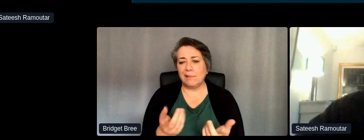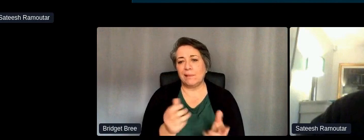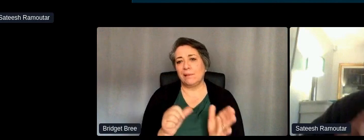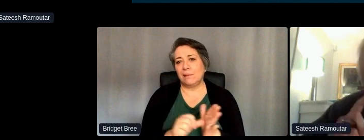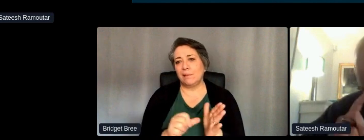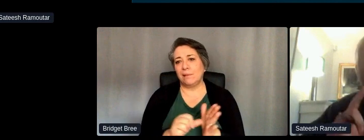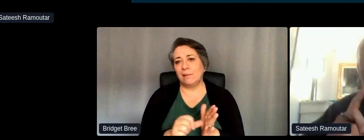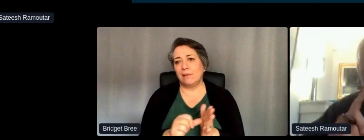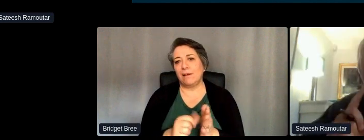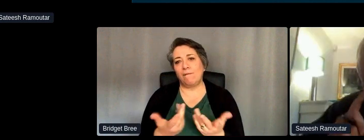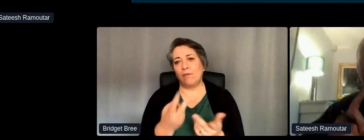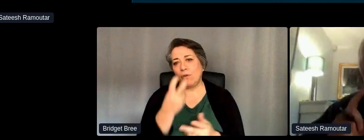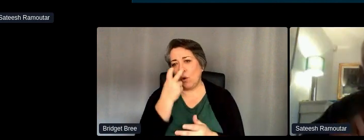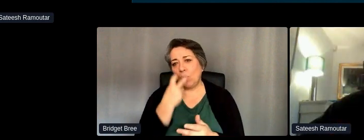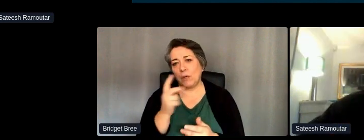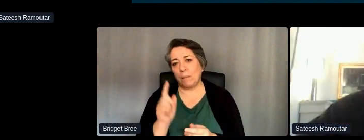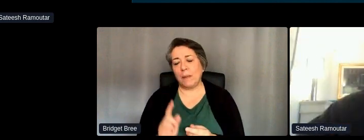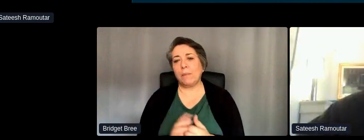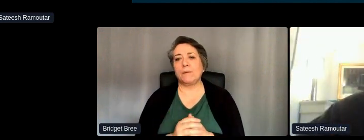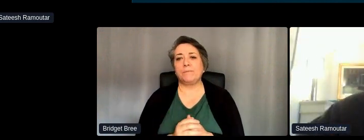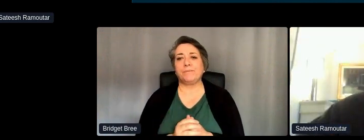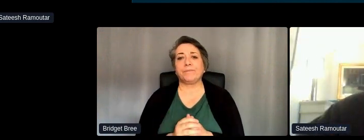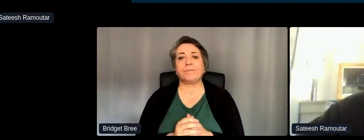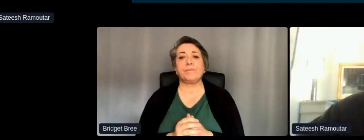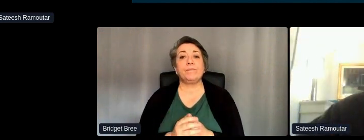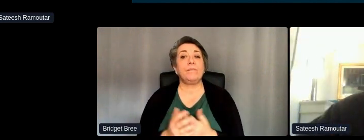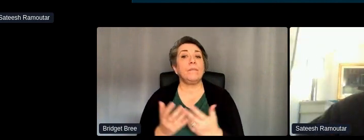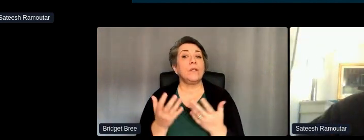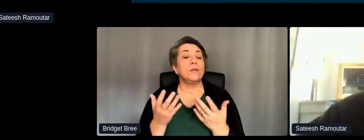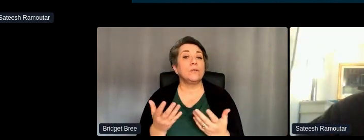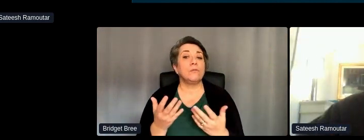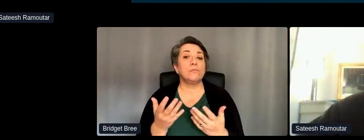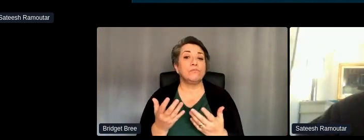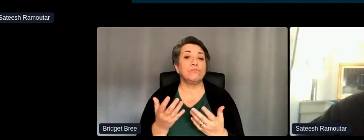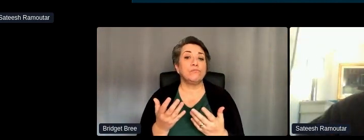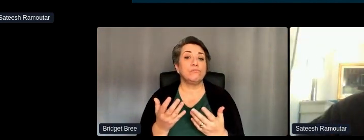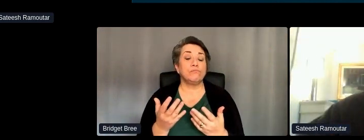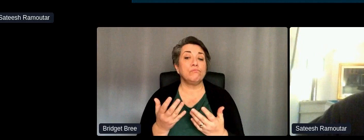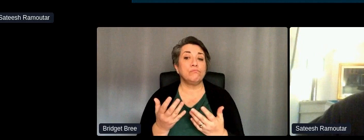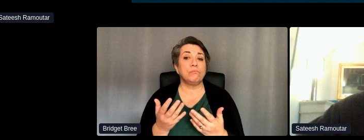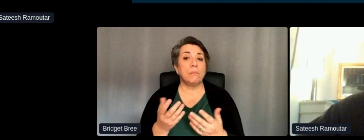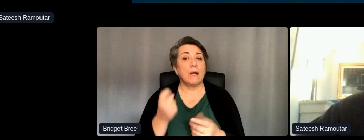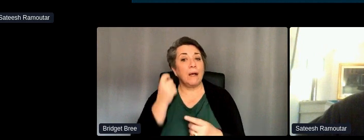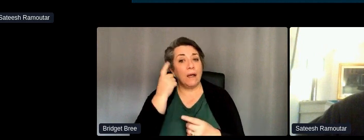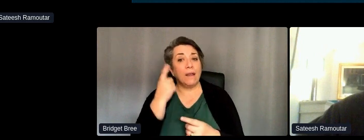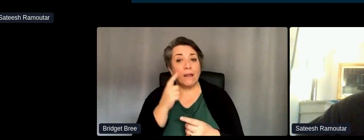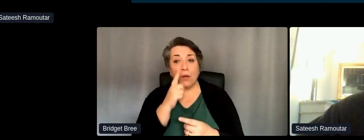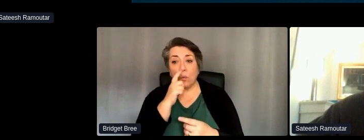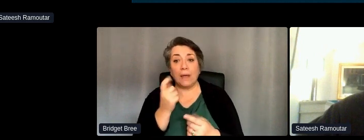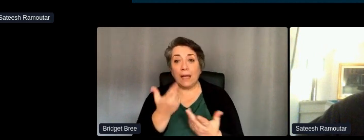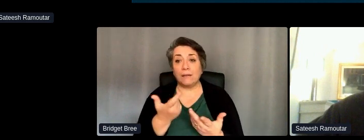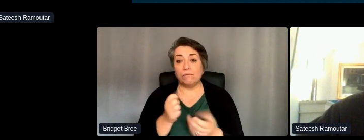help really need it to be, and that's something that we think we can really add value to.